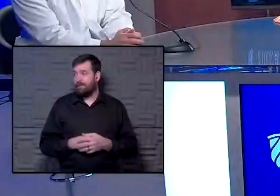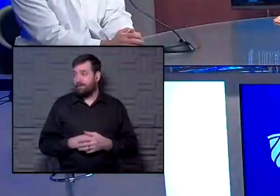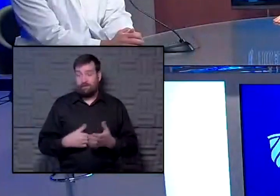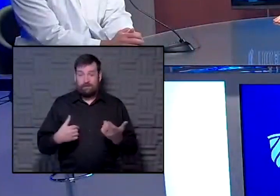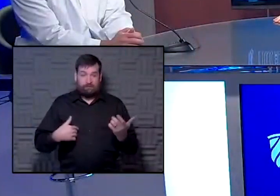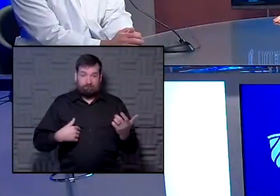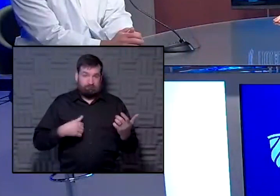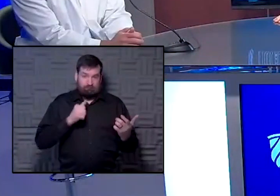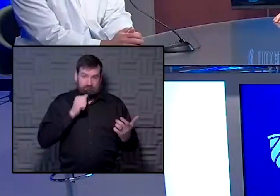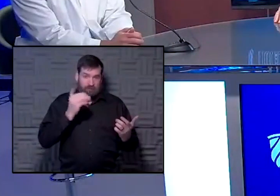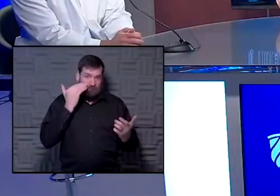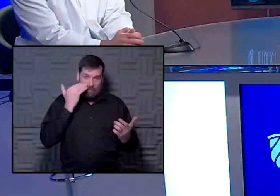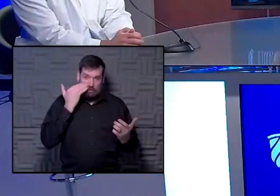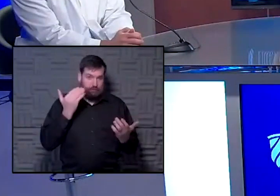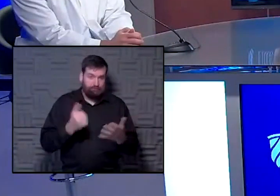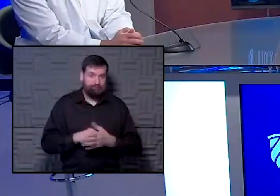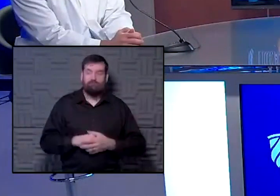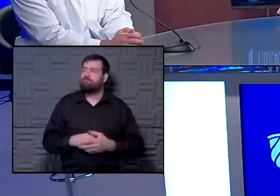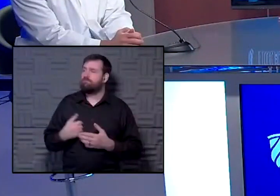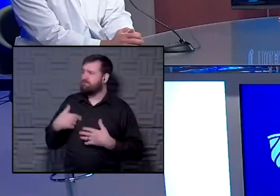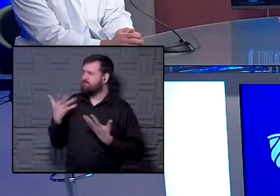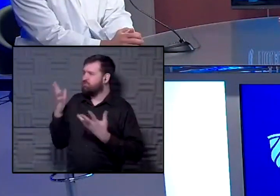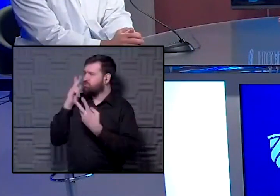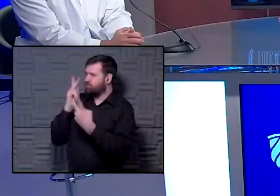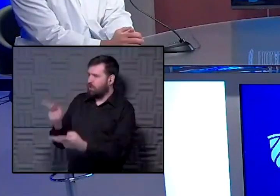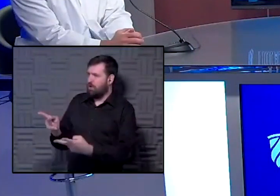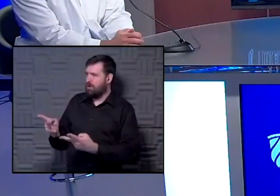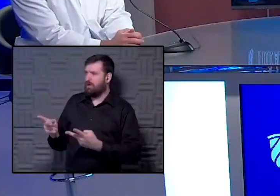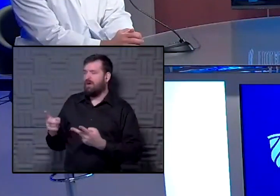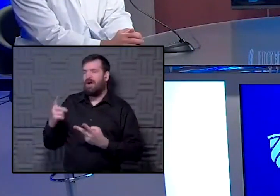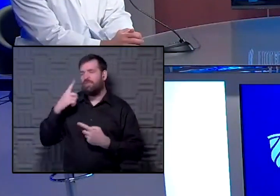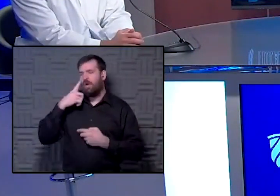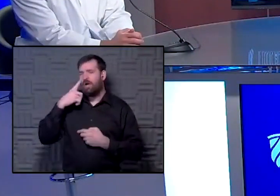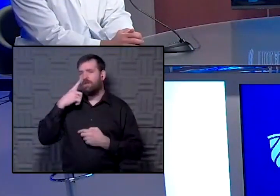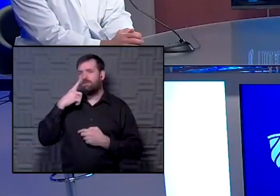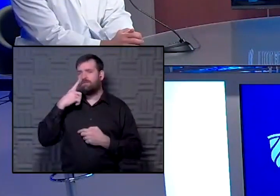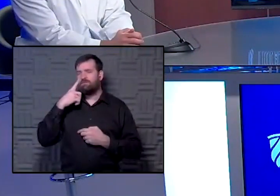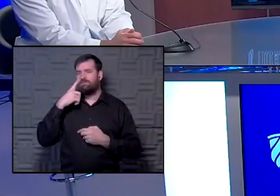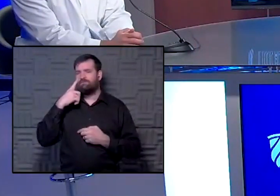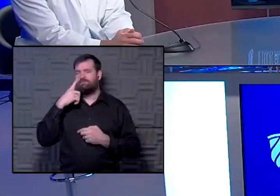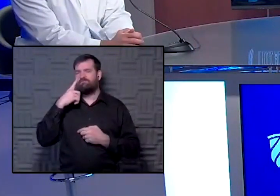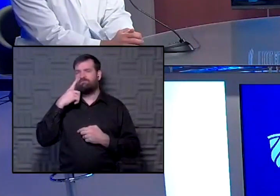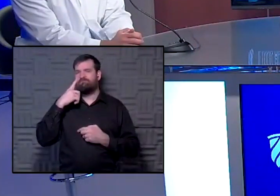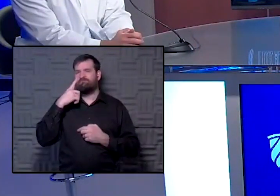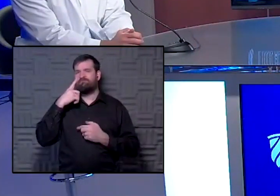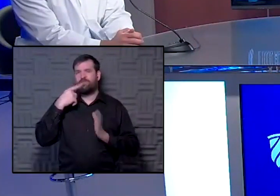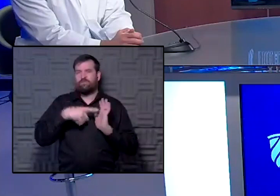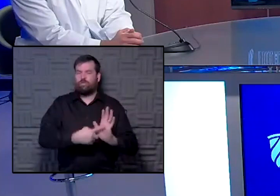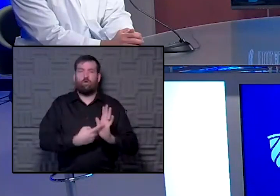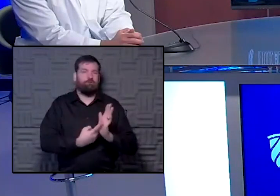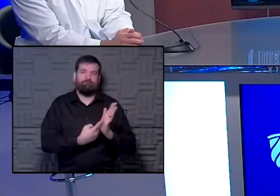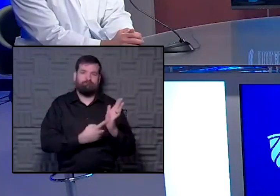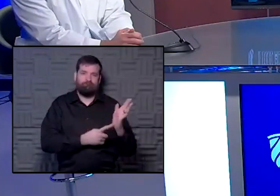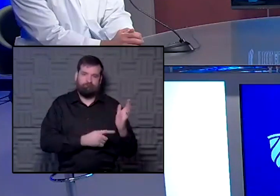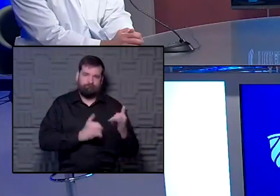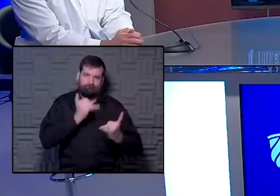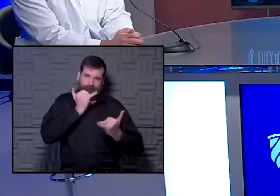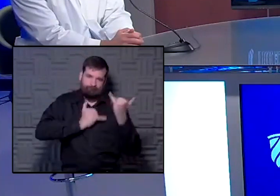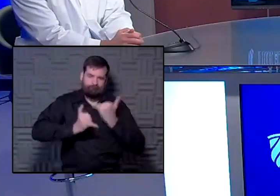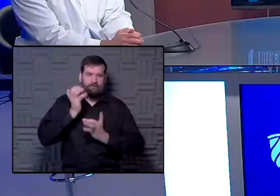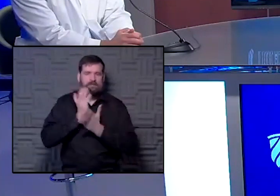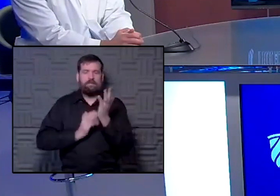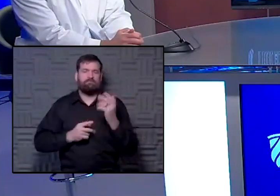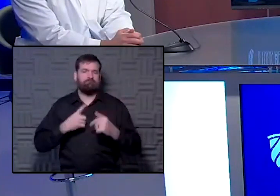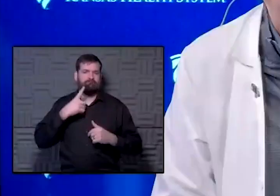I'm not familiar with Yeah, what's... I saw it, and I think it was, I thought it was actually discredited later because there was some uncertainty about some of